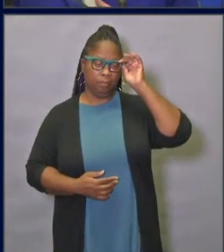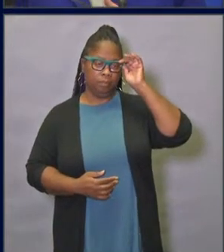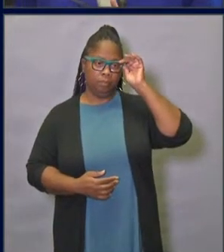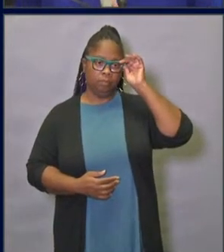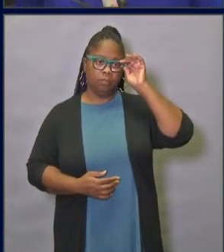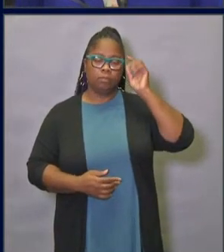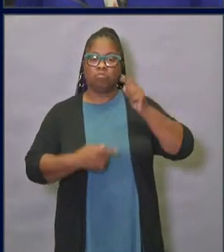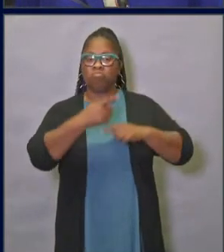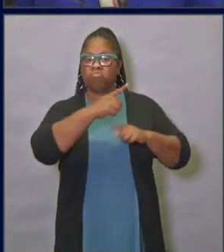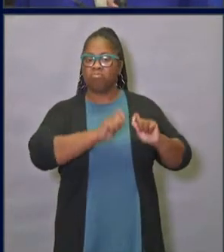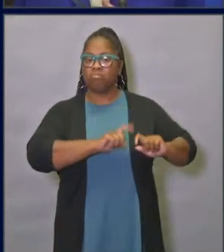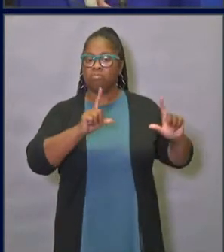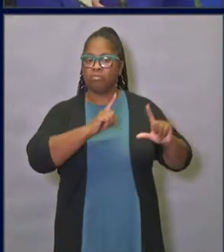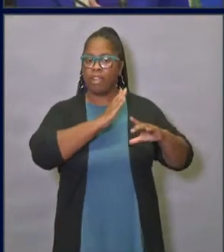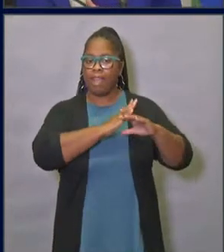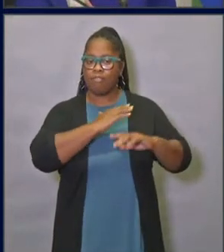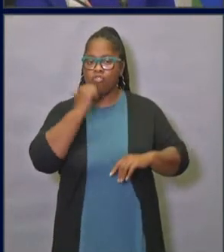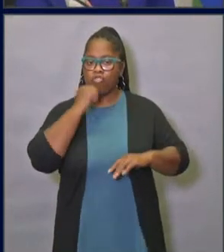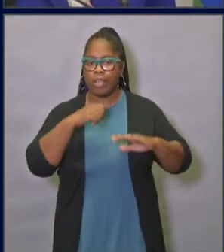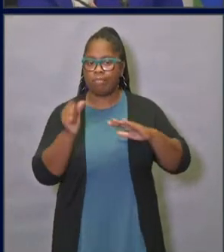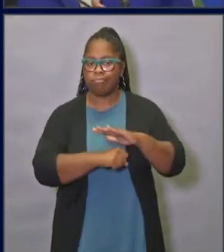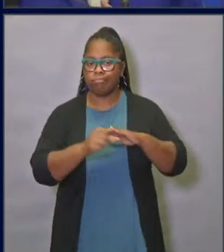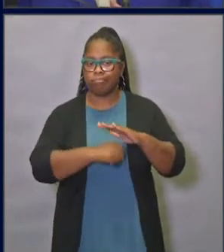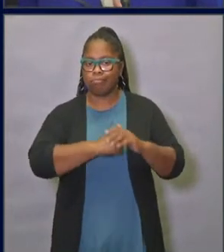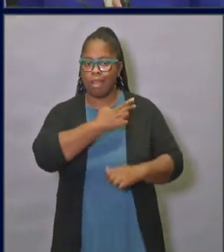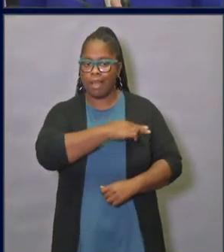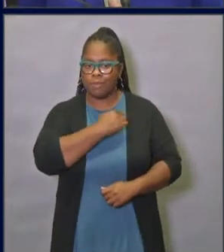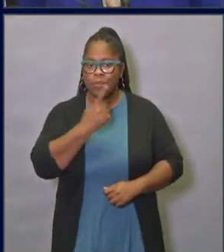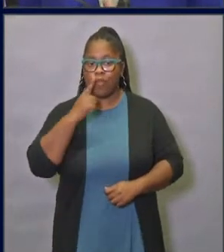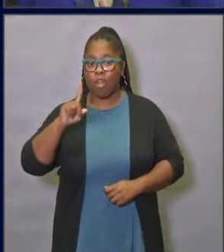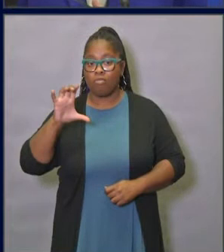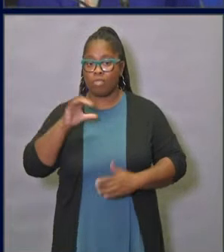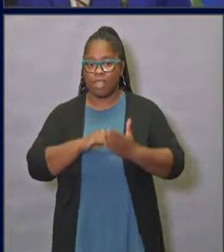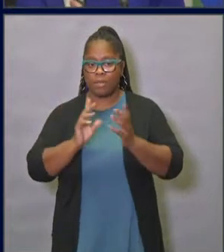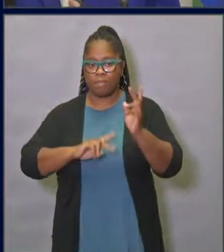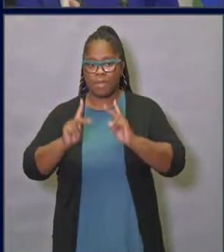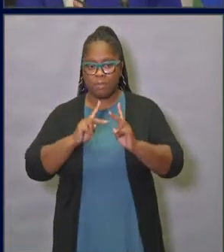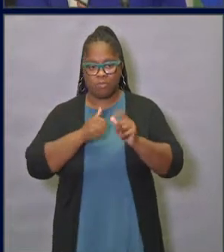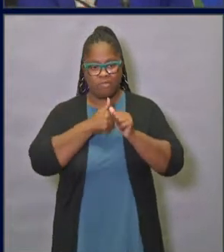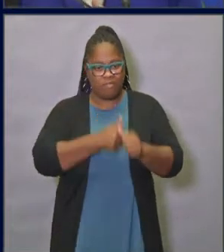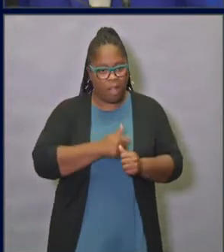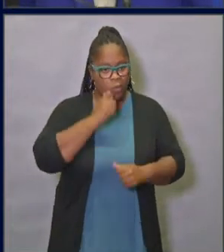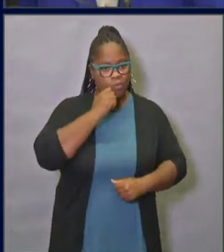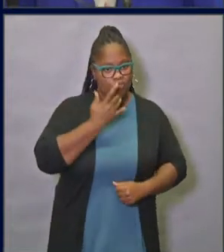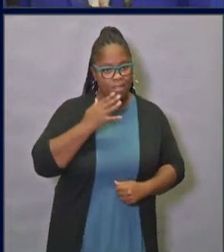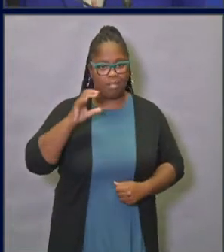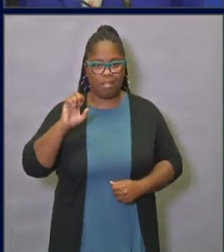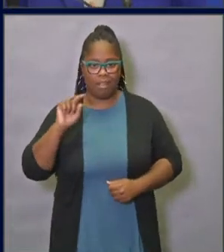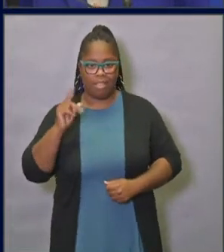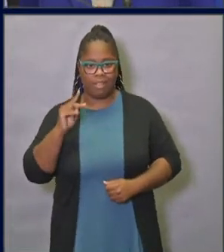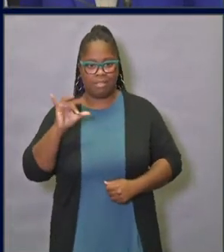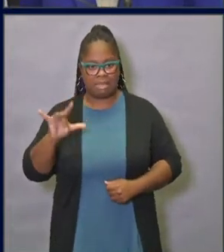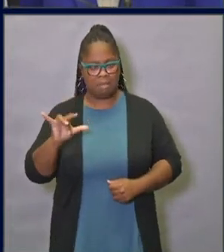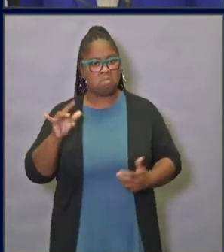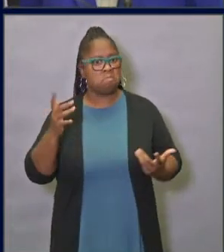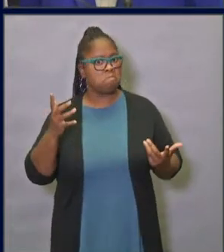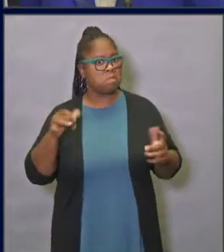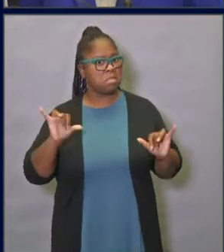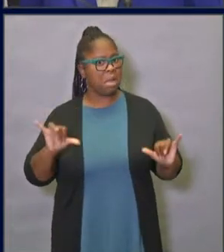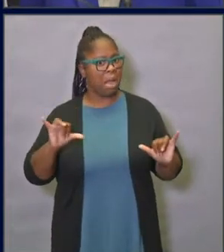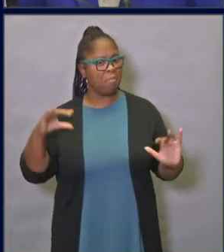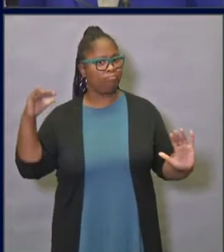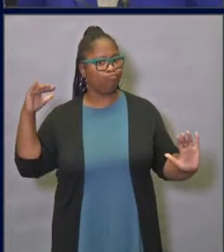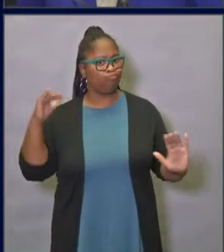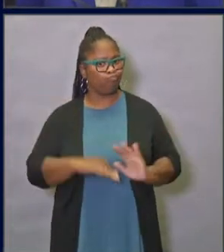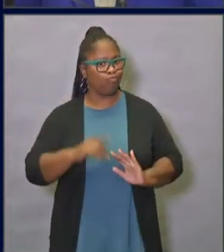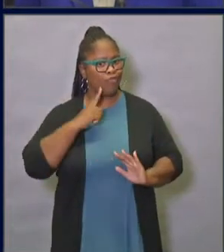shows the average daily hospitalizations per 100,000 people by race and ethnicity. And we see similar significant declines across